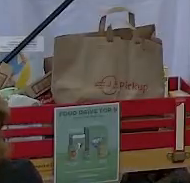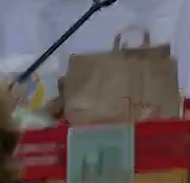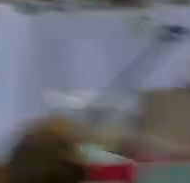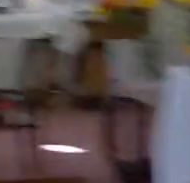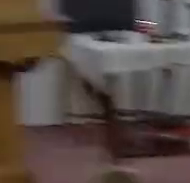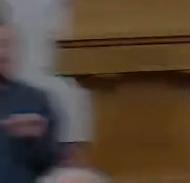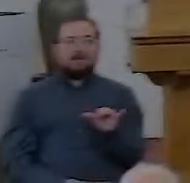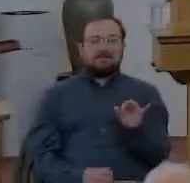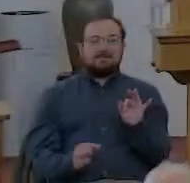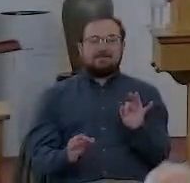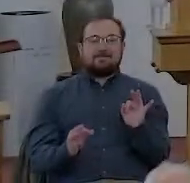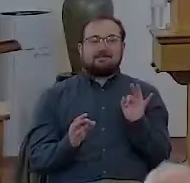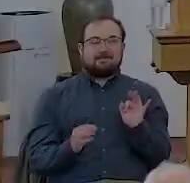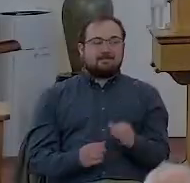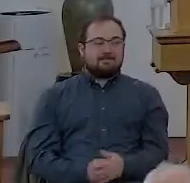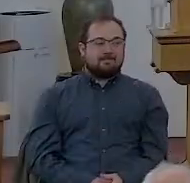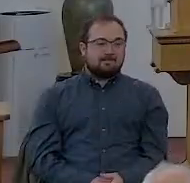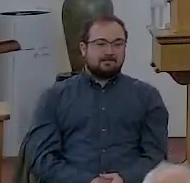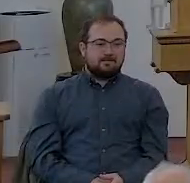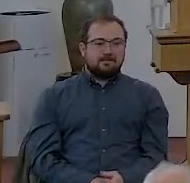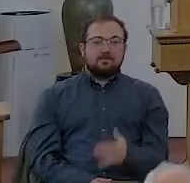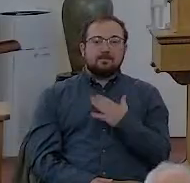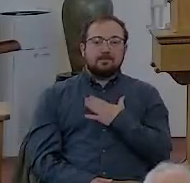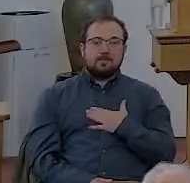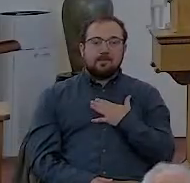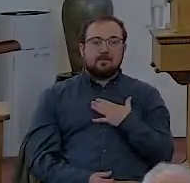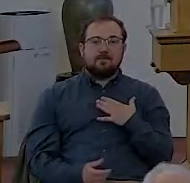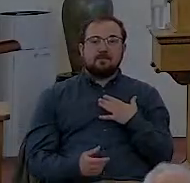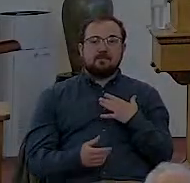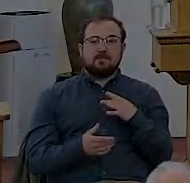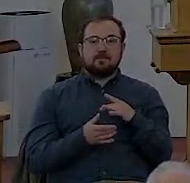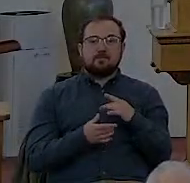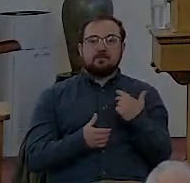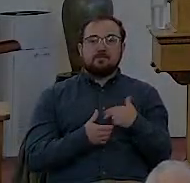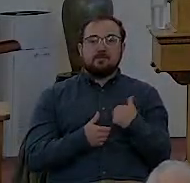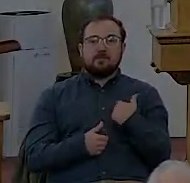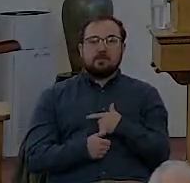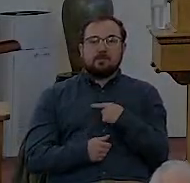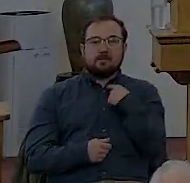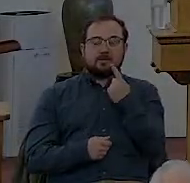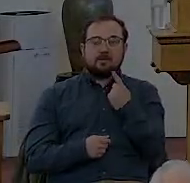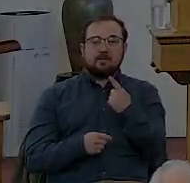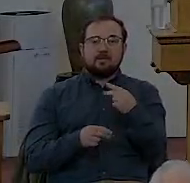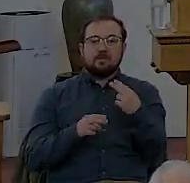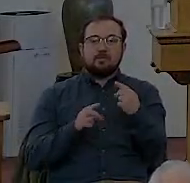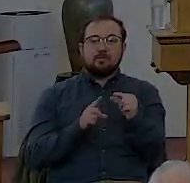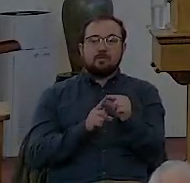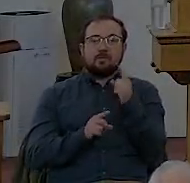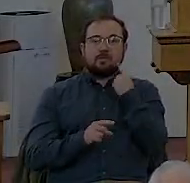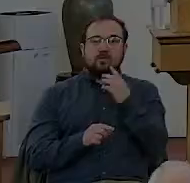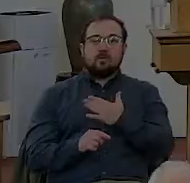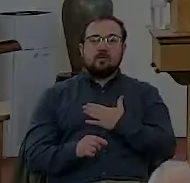it's just right. Well, please join me in saying the words for giving thanks.